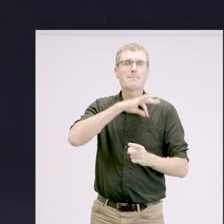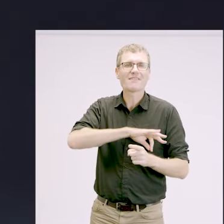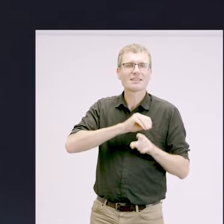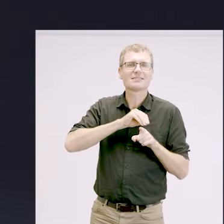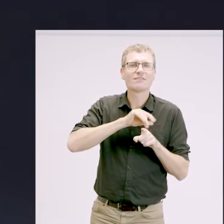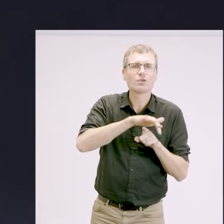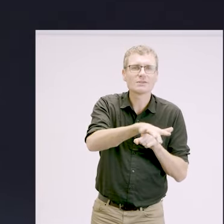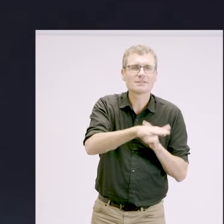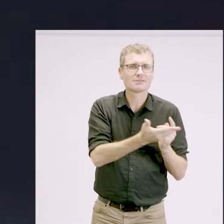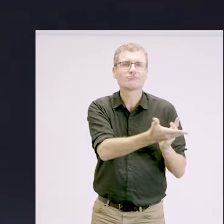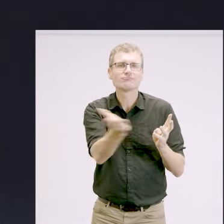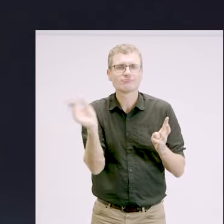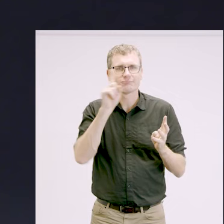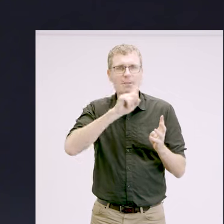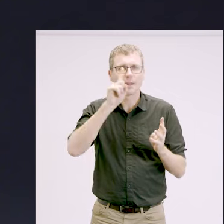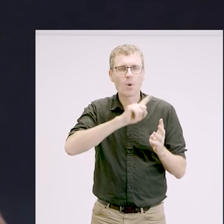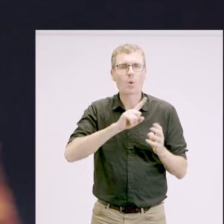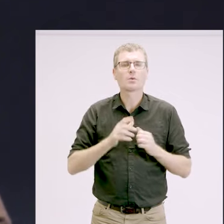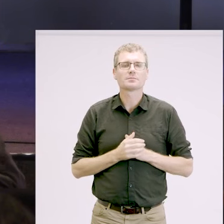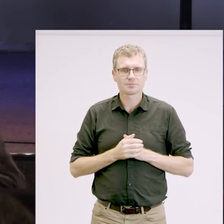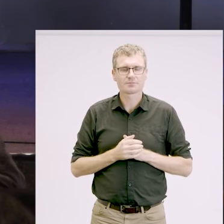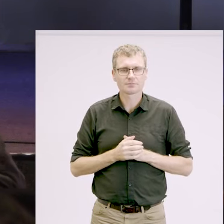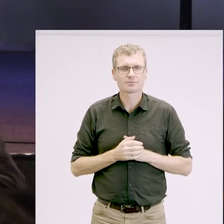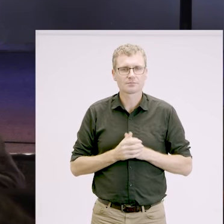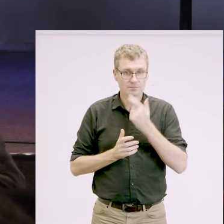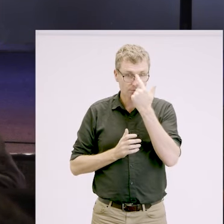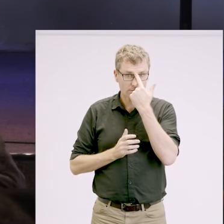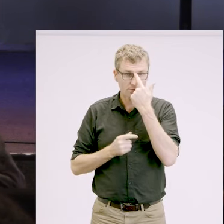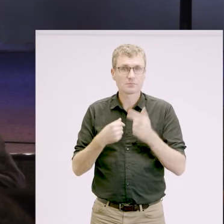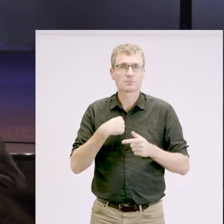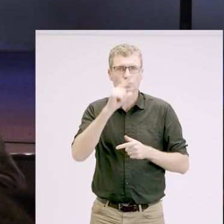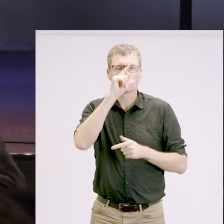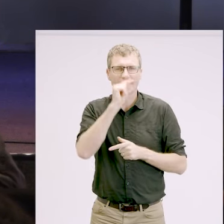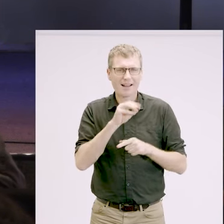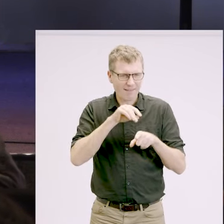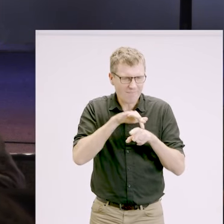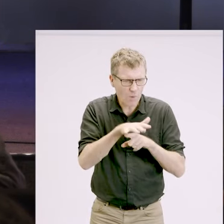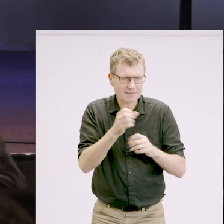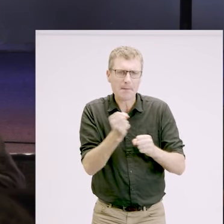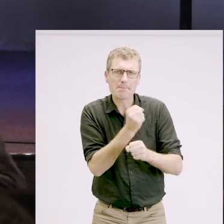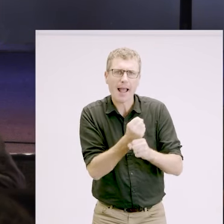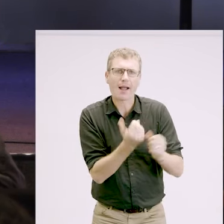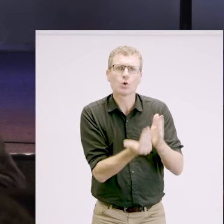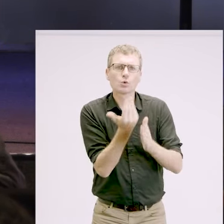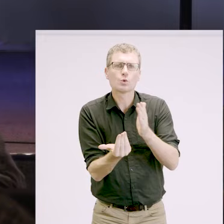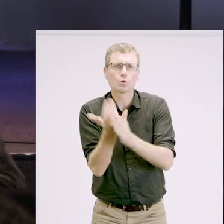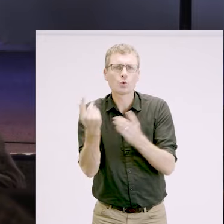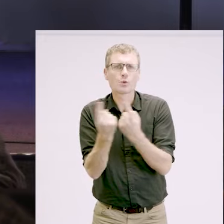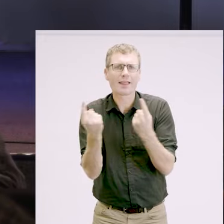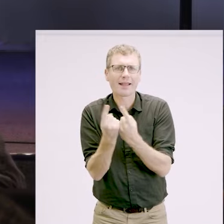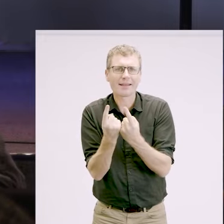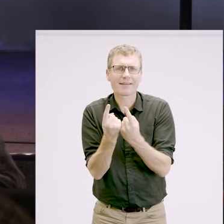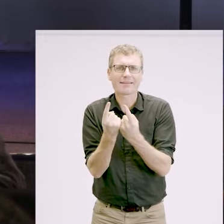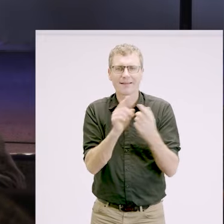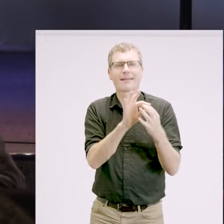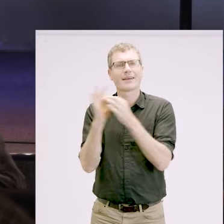live, right? To share our knowledge and understanding and wisdom for the good of the world, to create and recreate in ways that originate